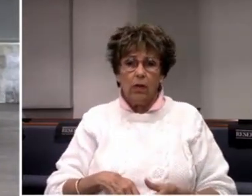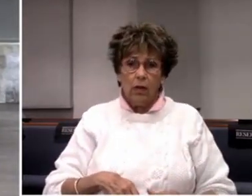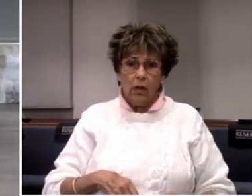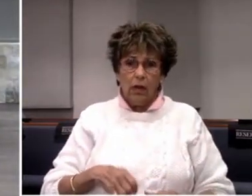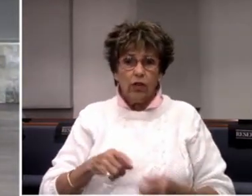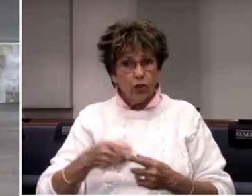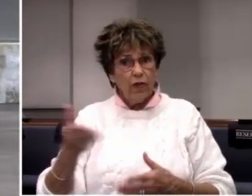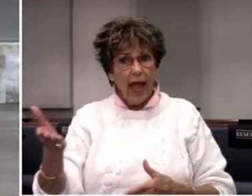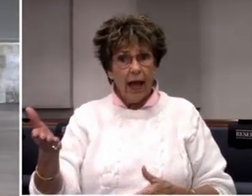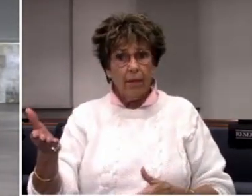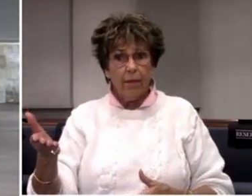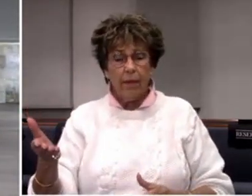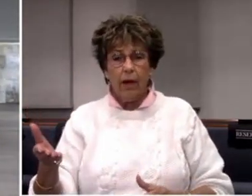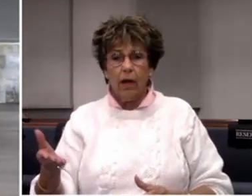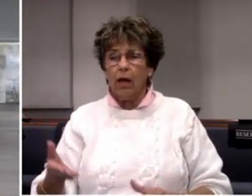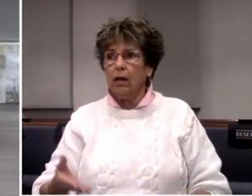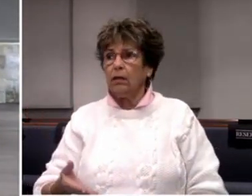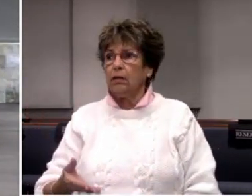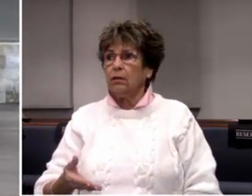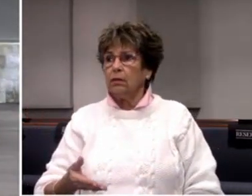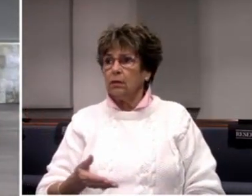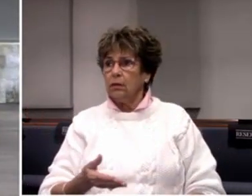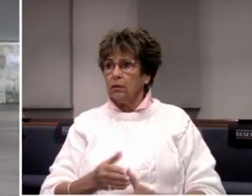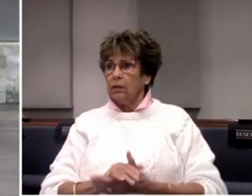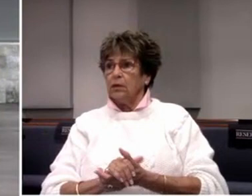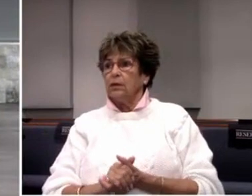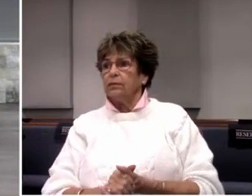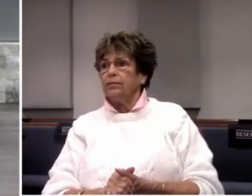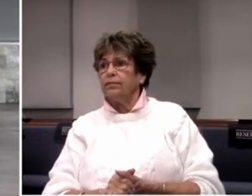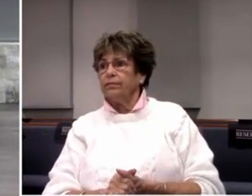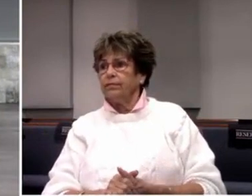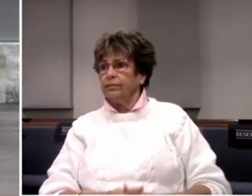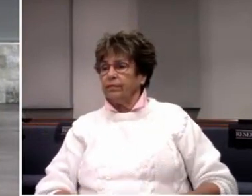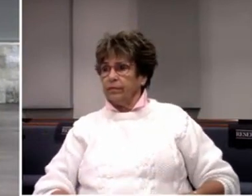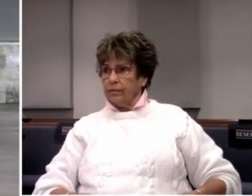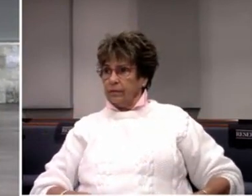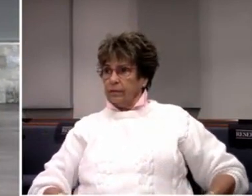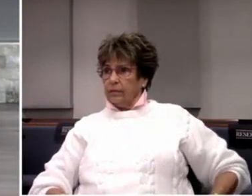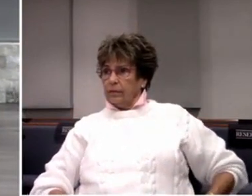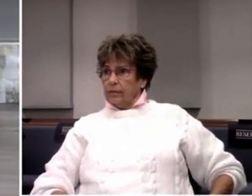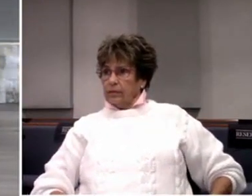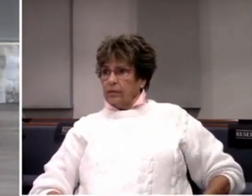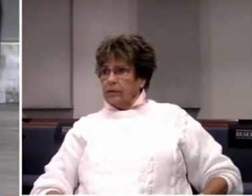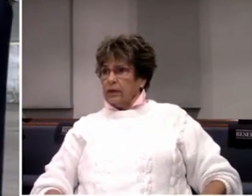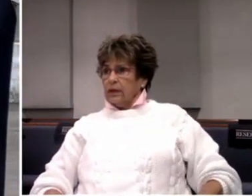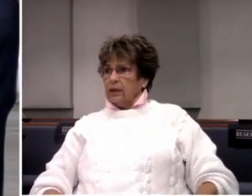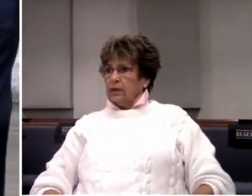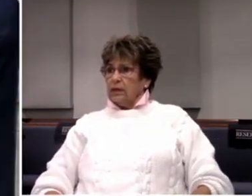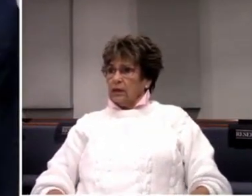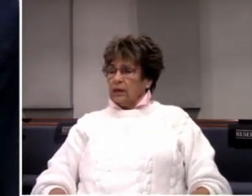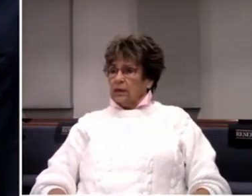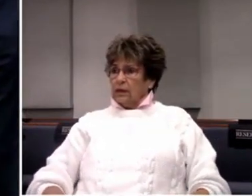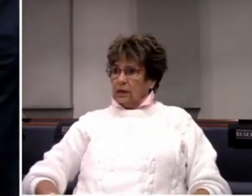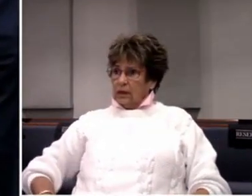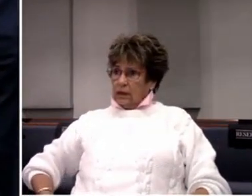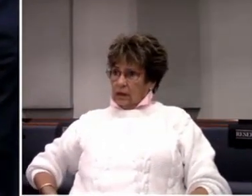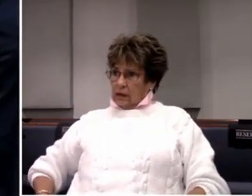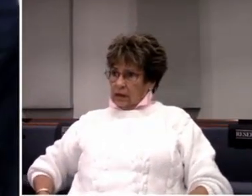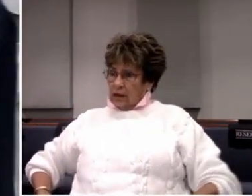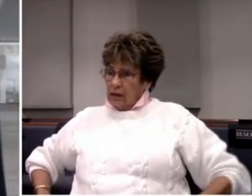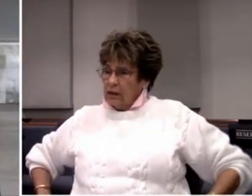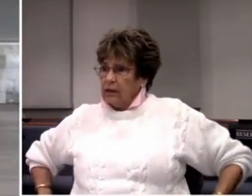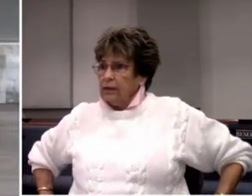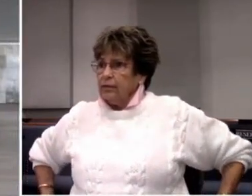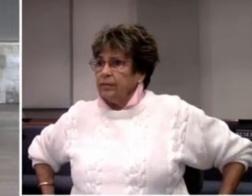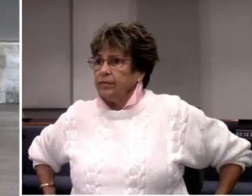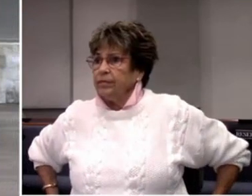do. That's impossible. No, that's just you, Tom, being sinful. Does God talk to you like that?